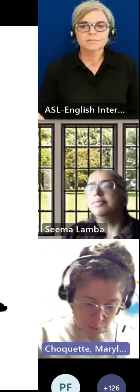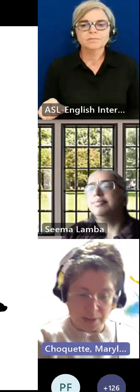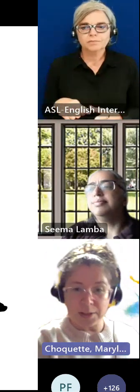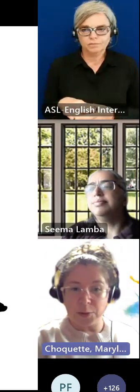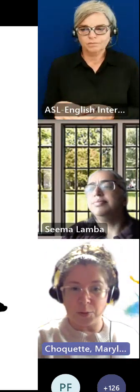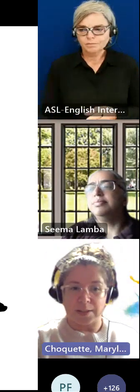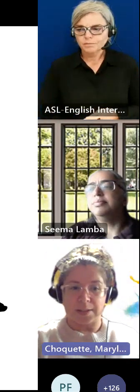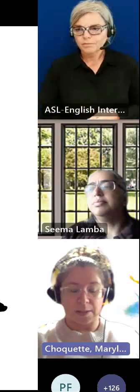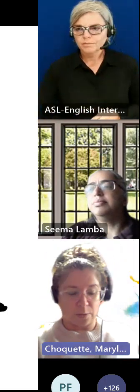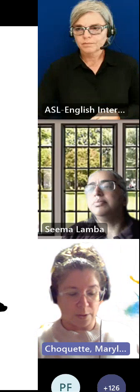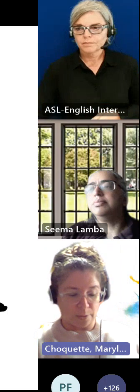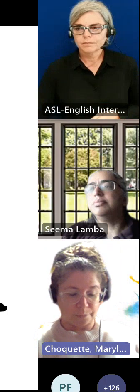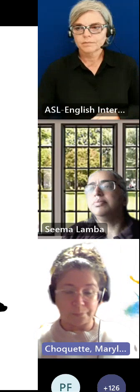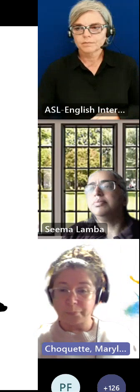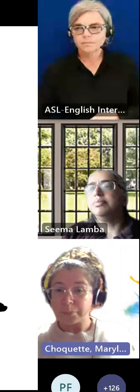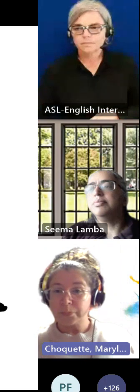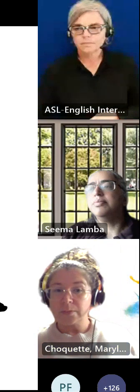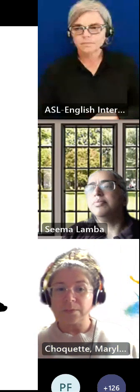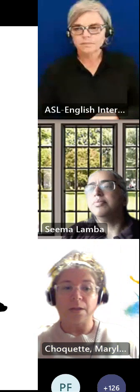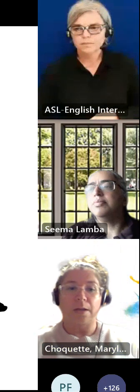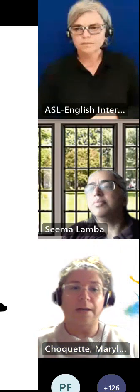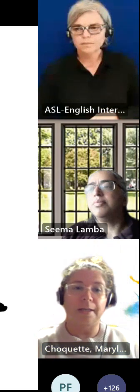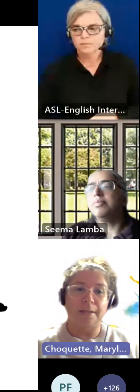let's go and do this. Donc,